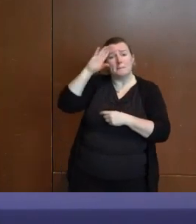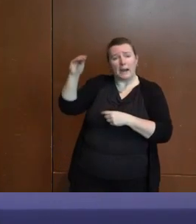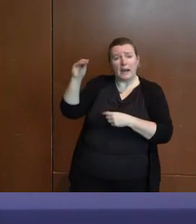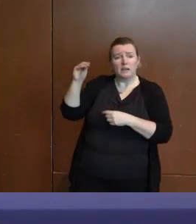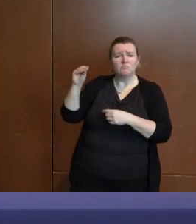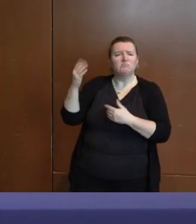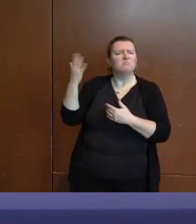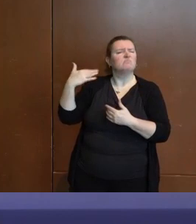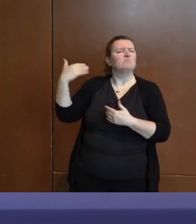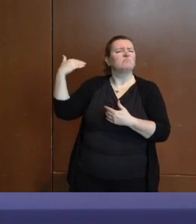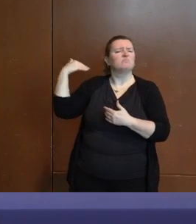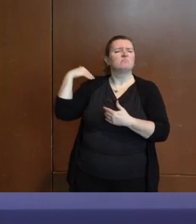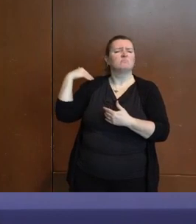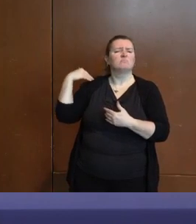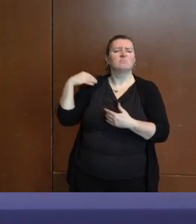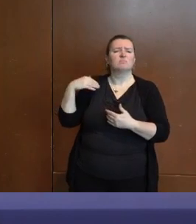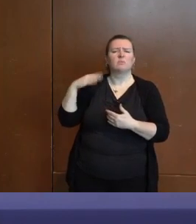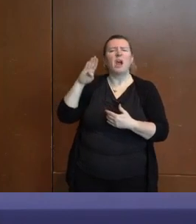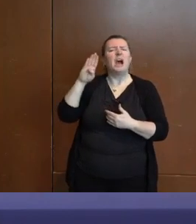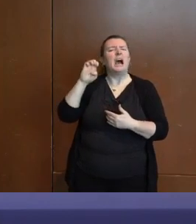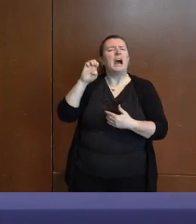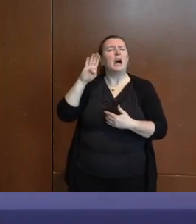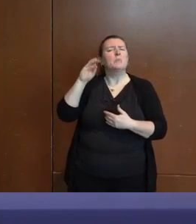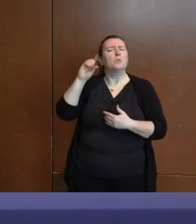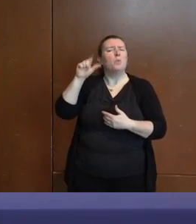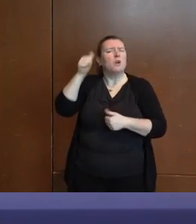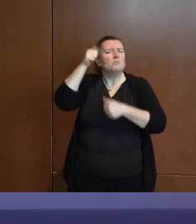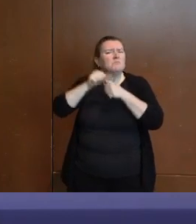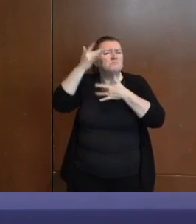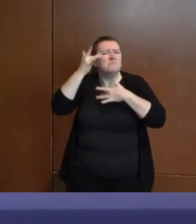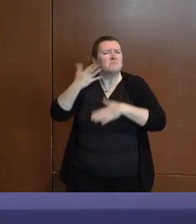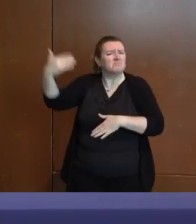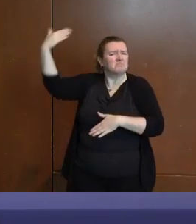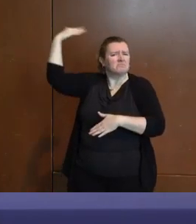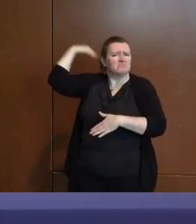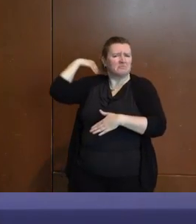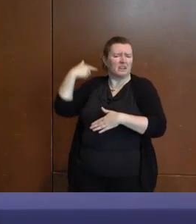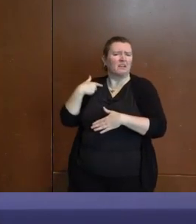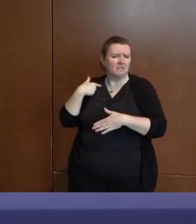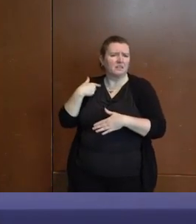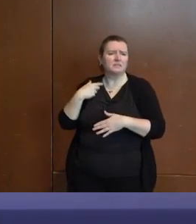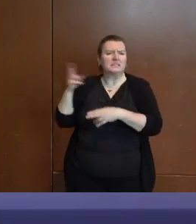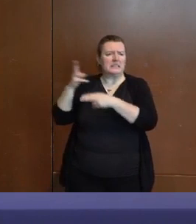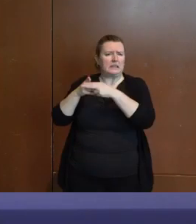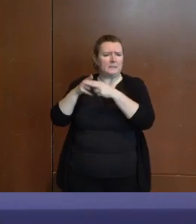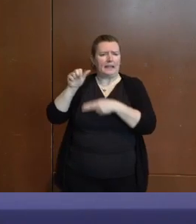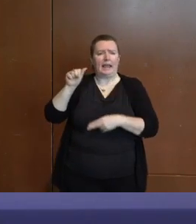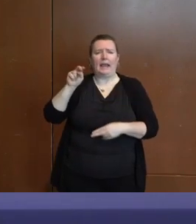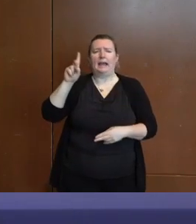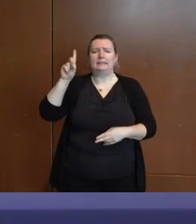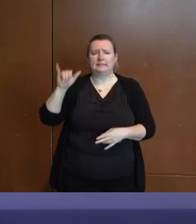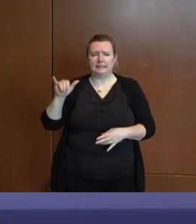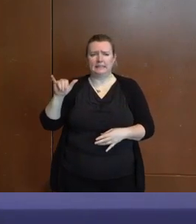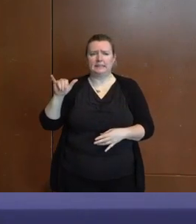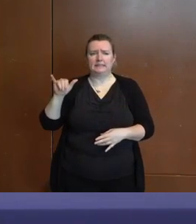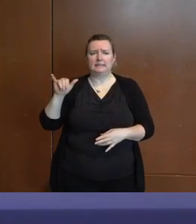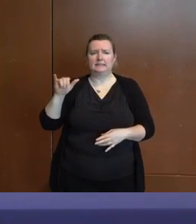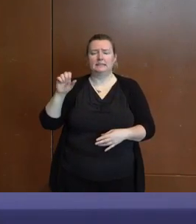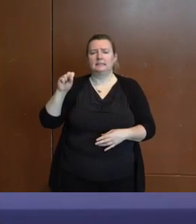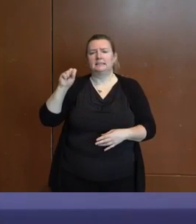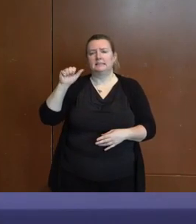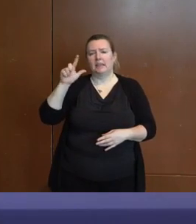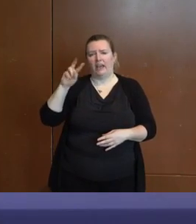Andy Slavitt, a week or two ago, who's built up expertise. Last night with Neera Tanden, who's the CEO